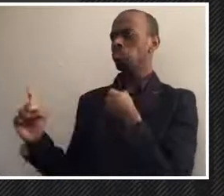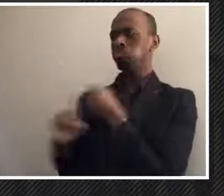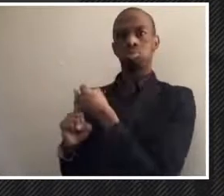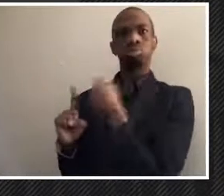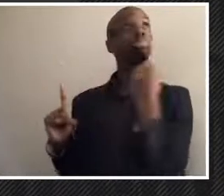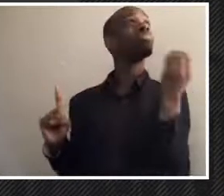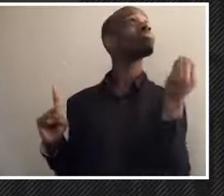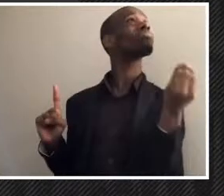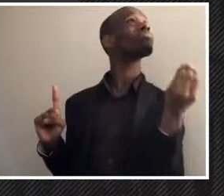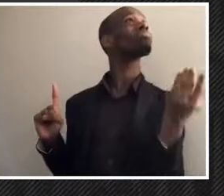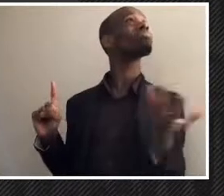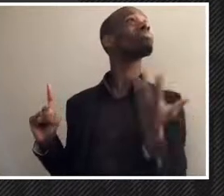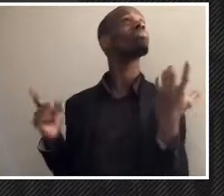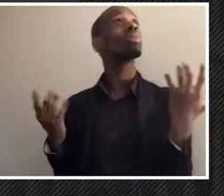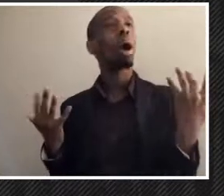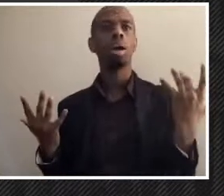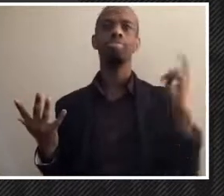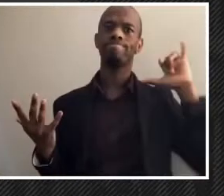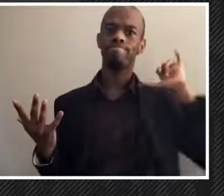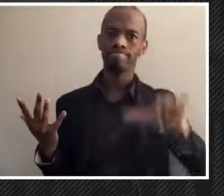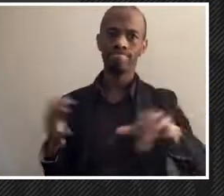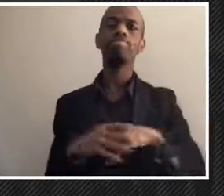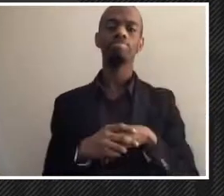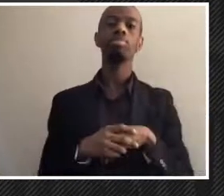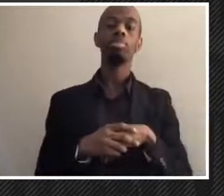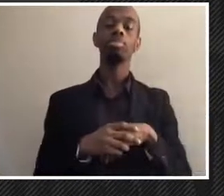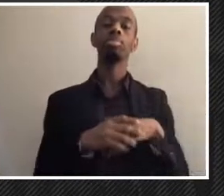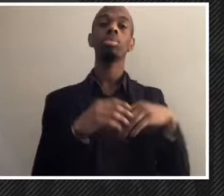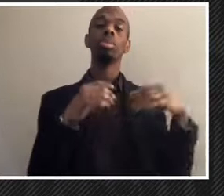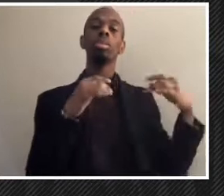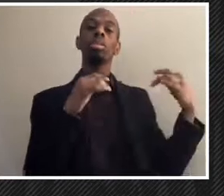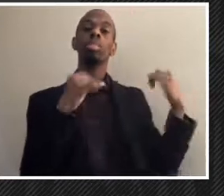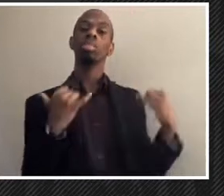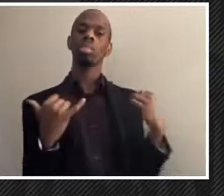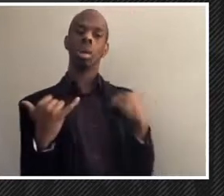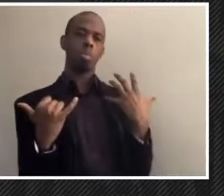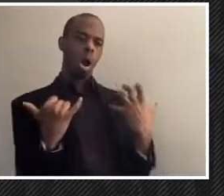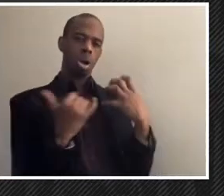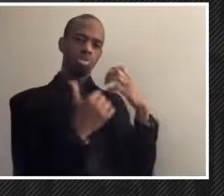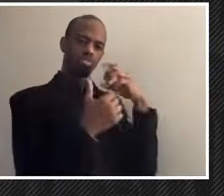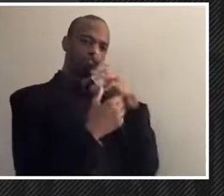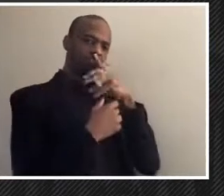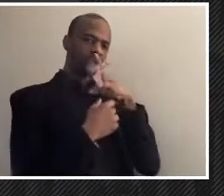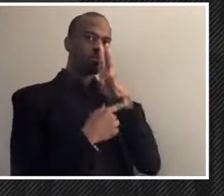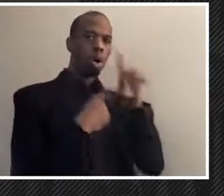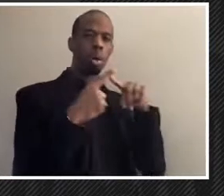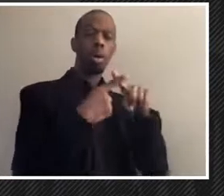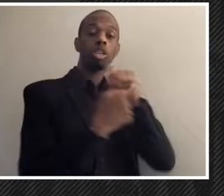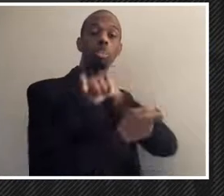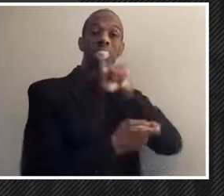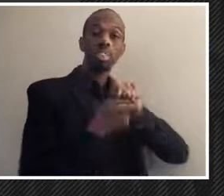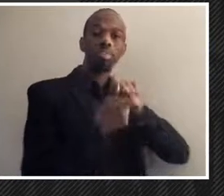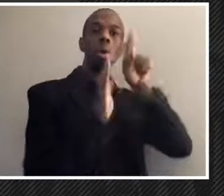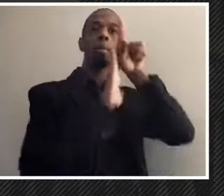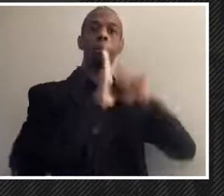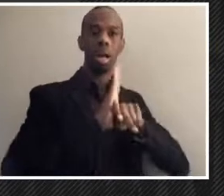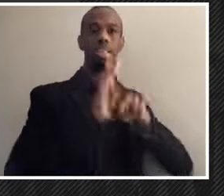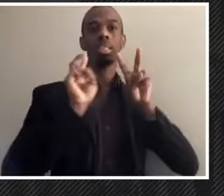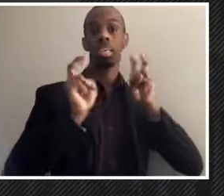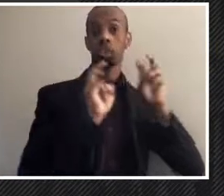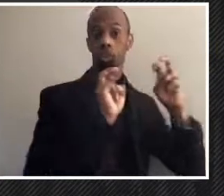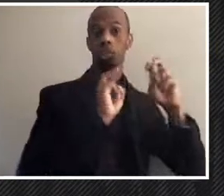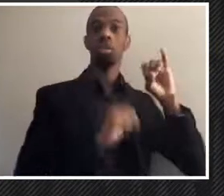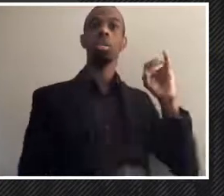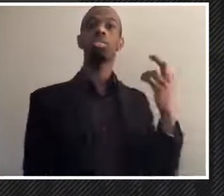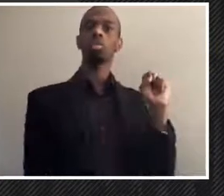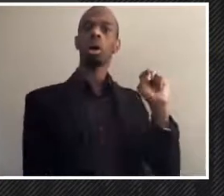to talk about a specific policy issue that John Conyers has brought up